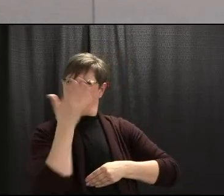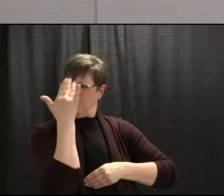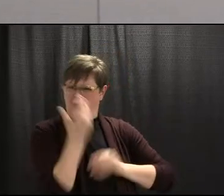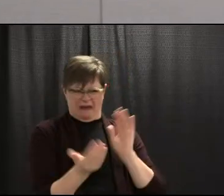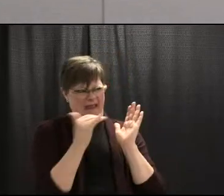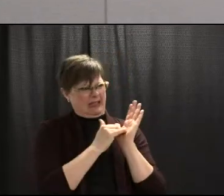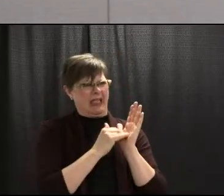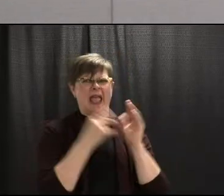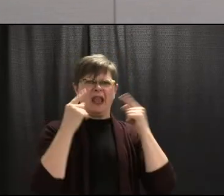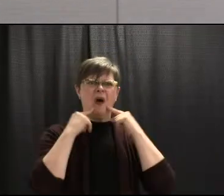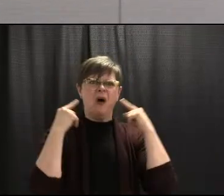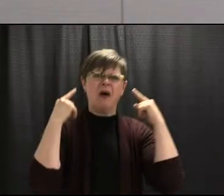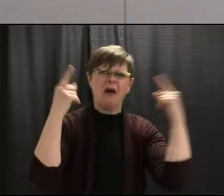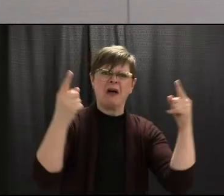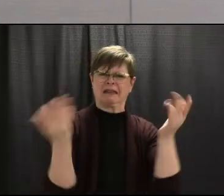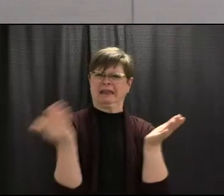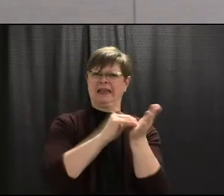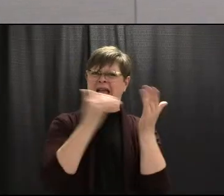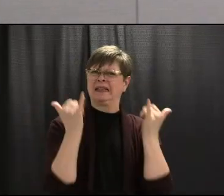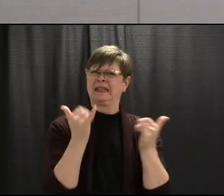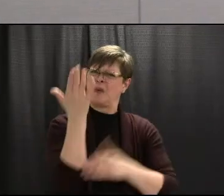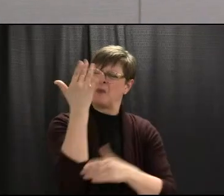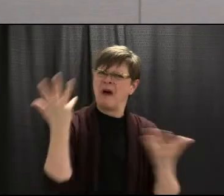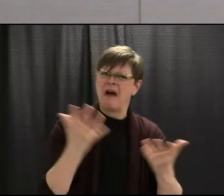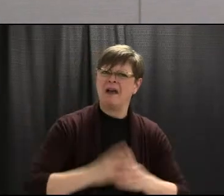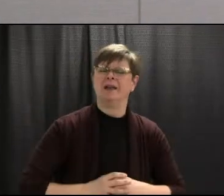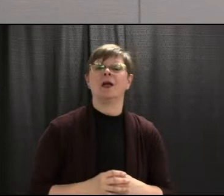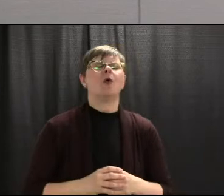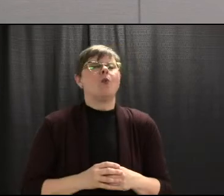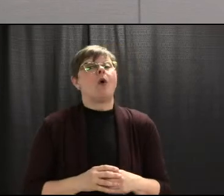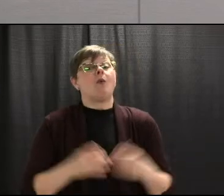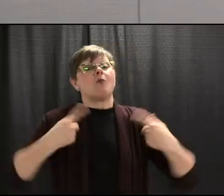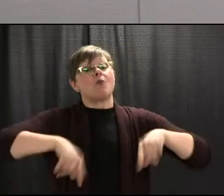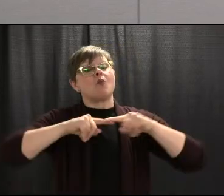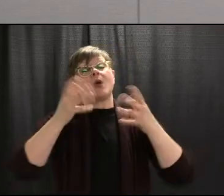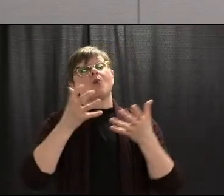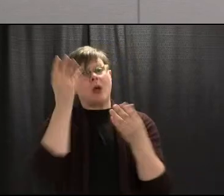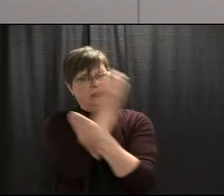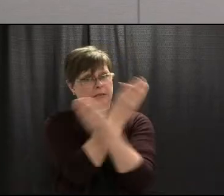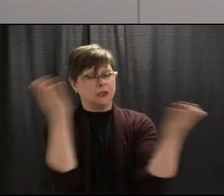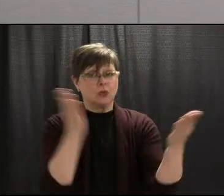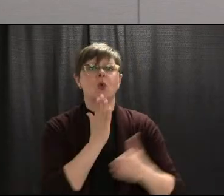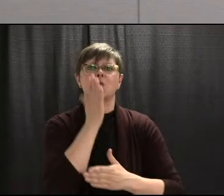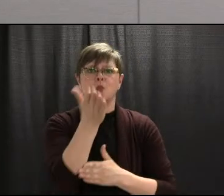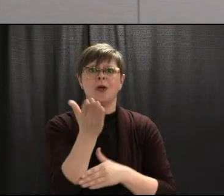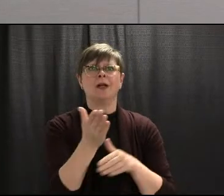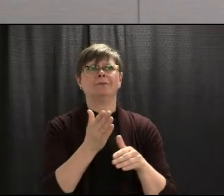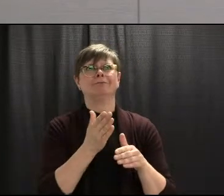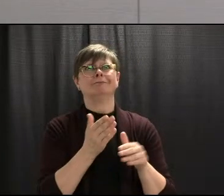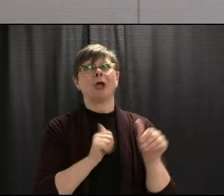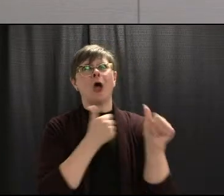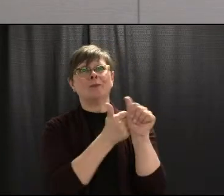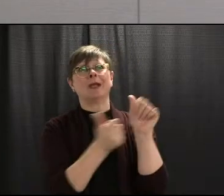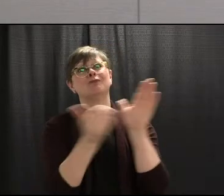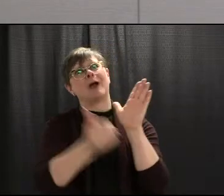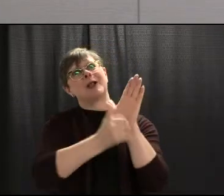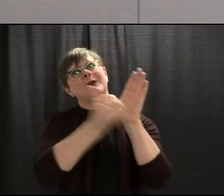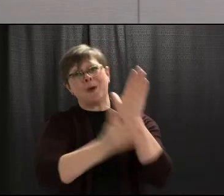Well, this update today is to update everybody that we will be providing regular updates, if you